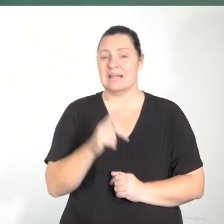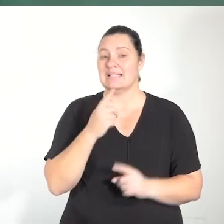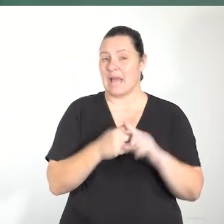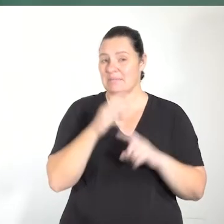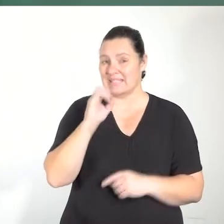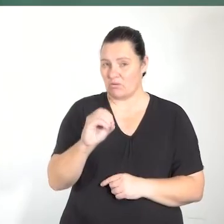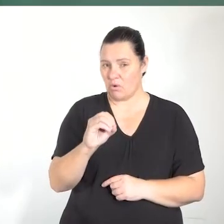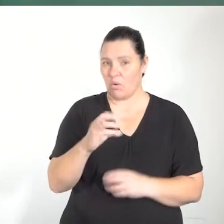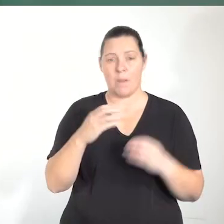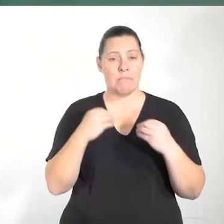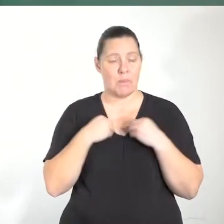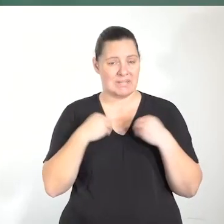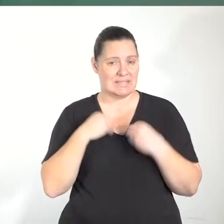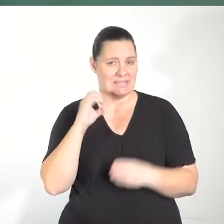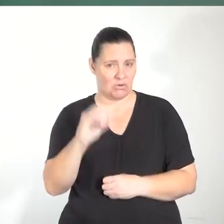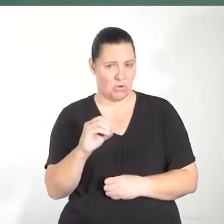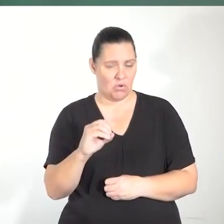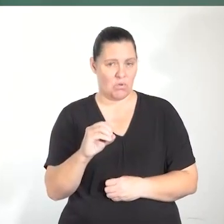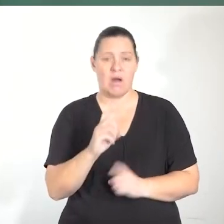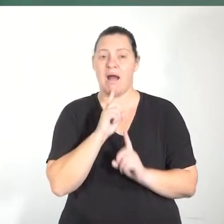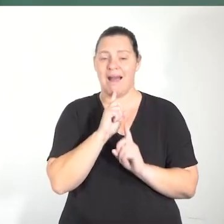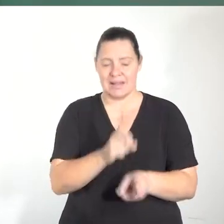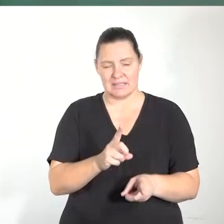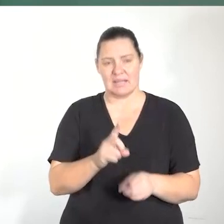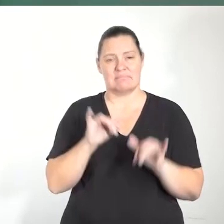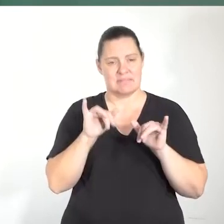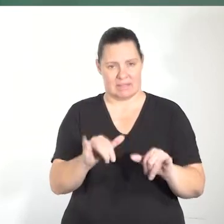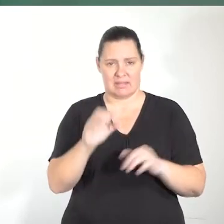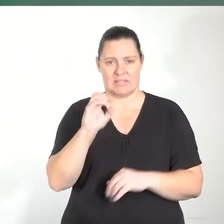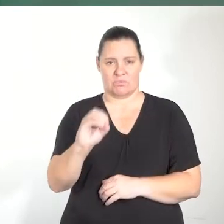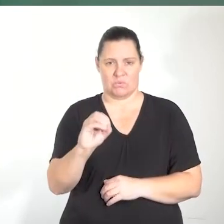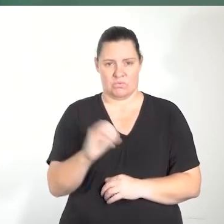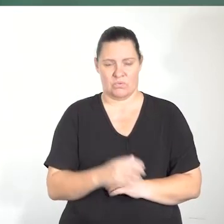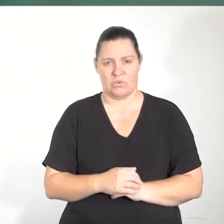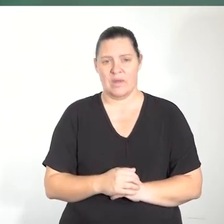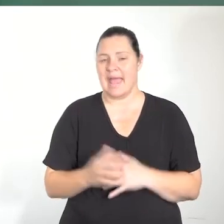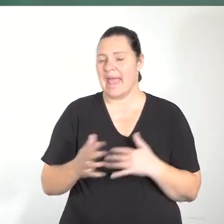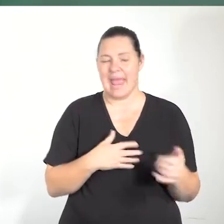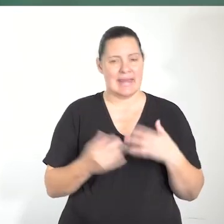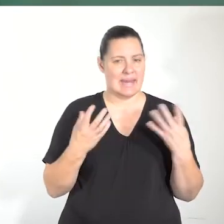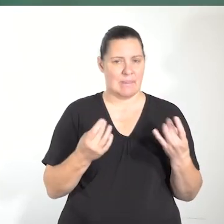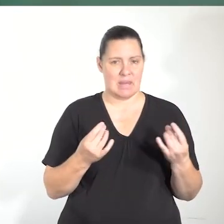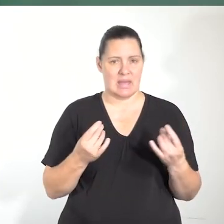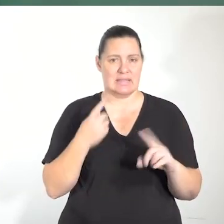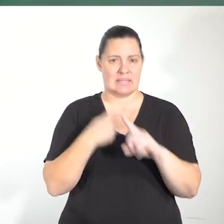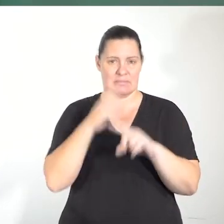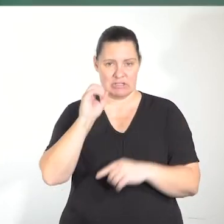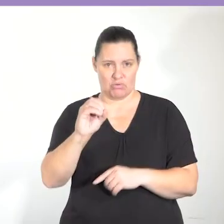0, these are the properties of 0, then the answer will be 0. Any number multiplied by 0 will be